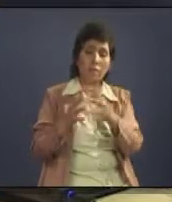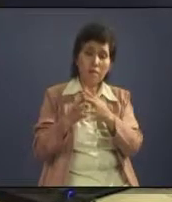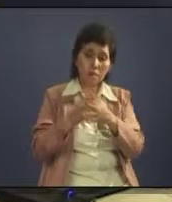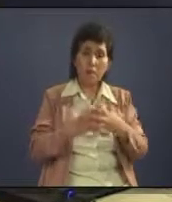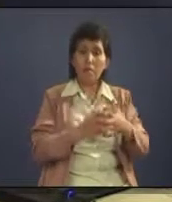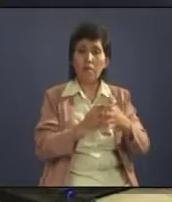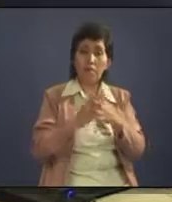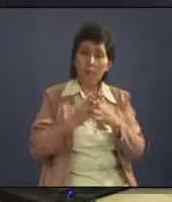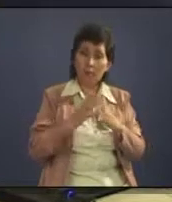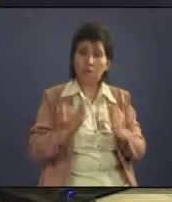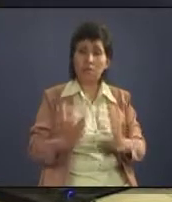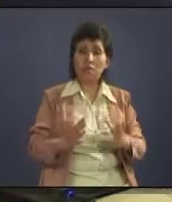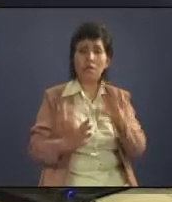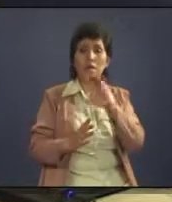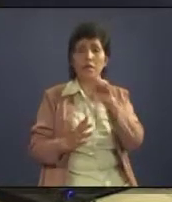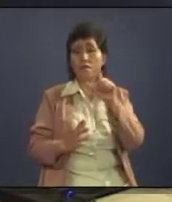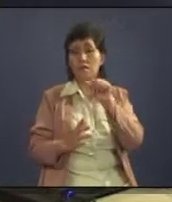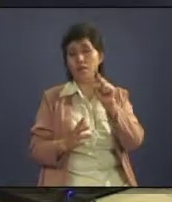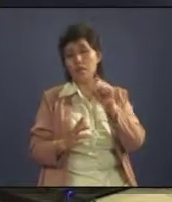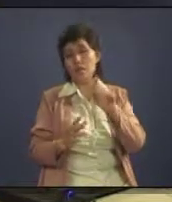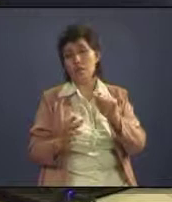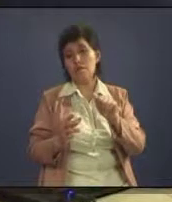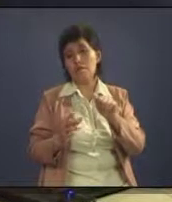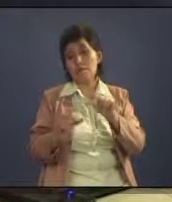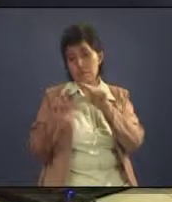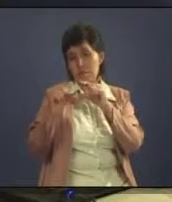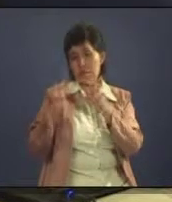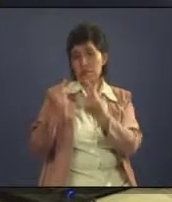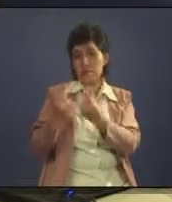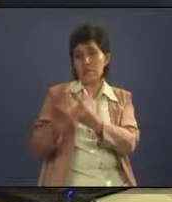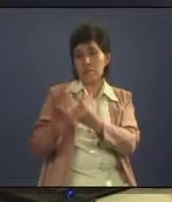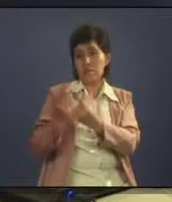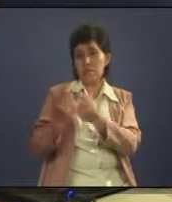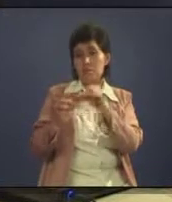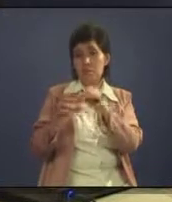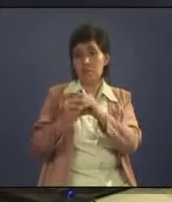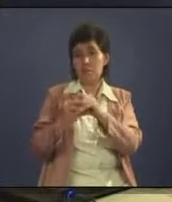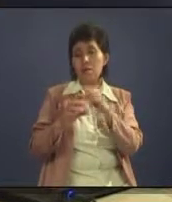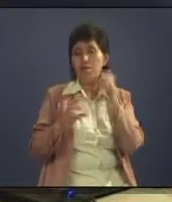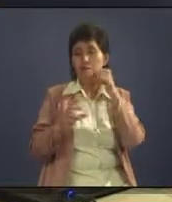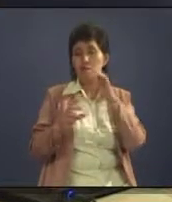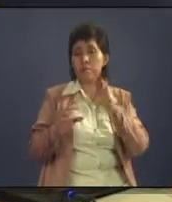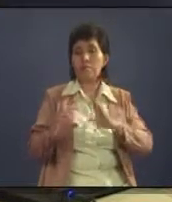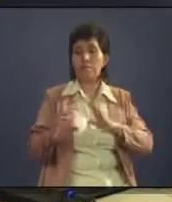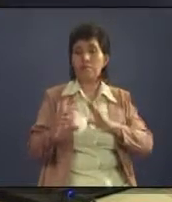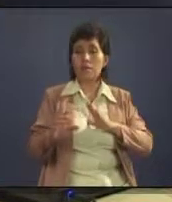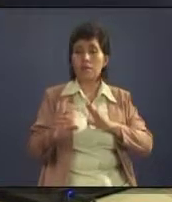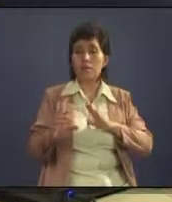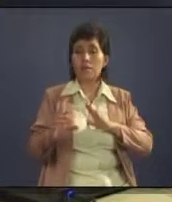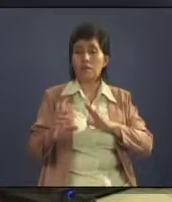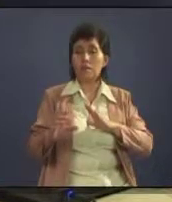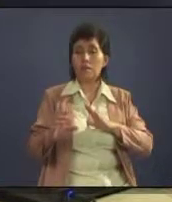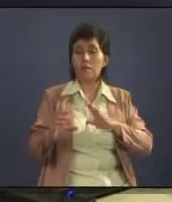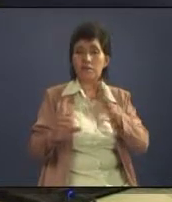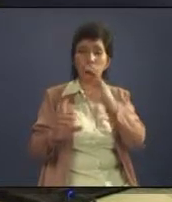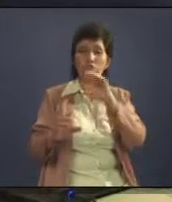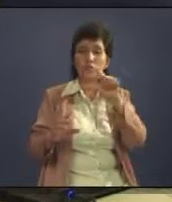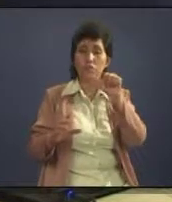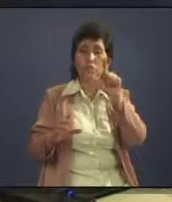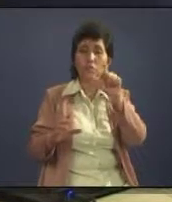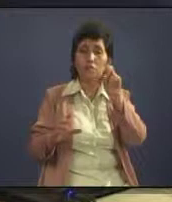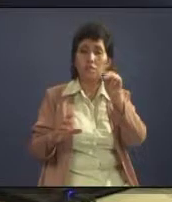African American, and also Clinton, you can categorize her as being a female candidate. Now, so